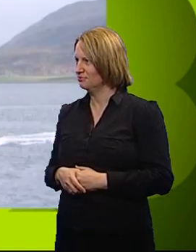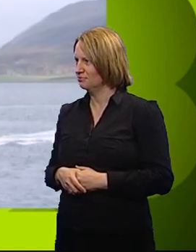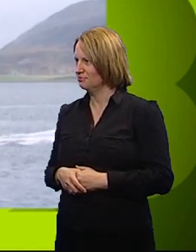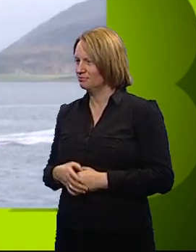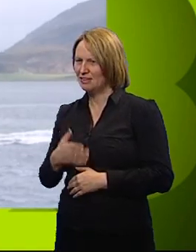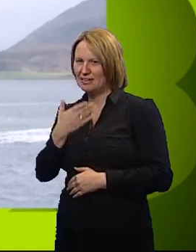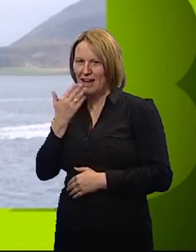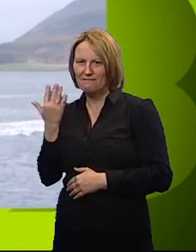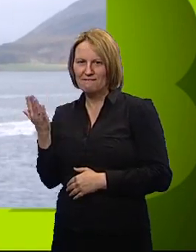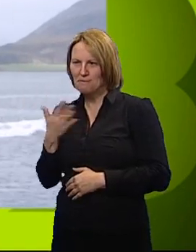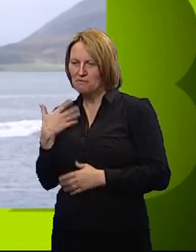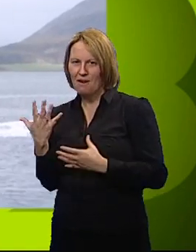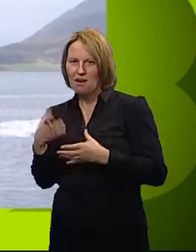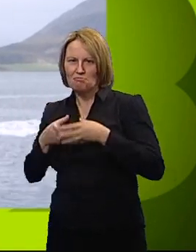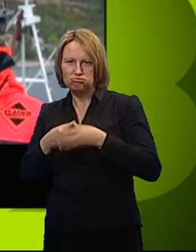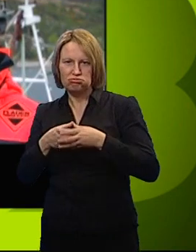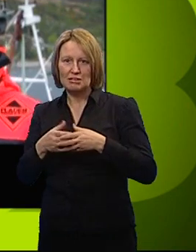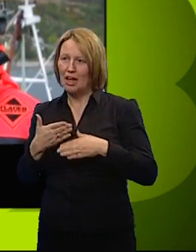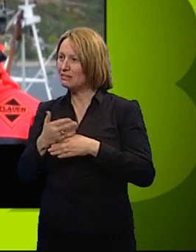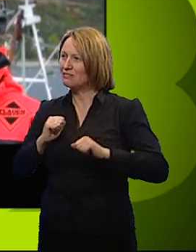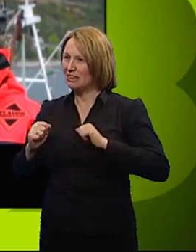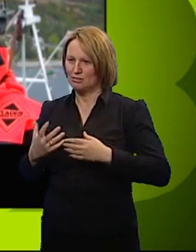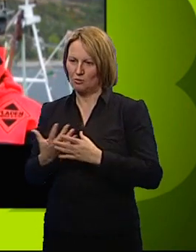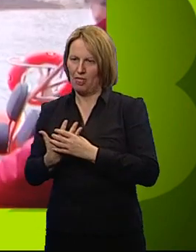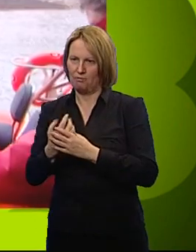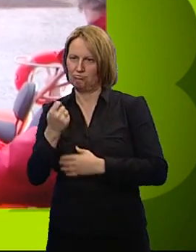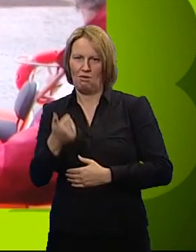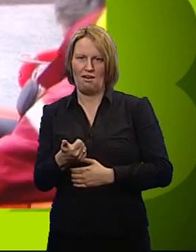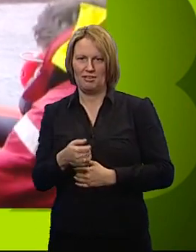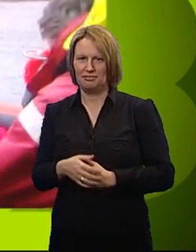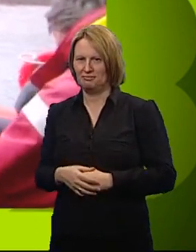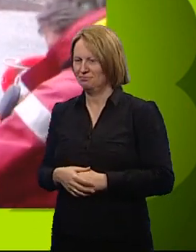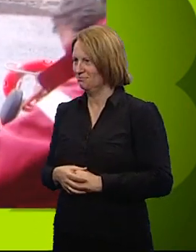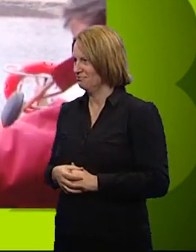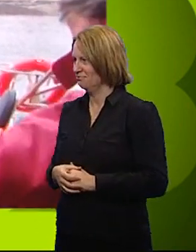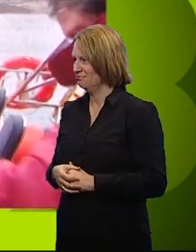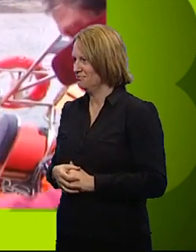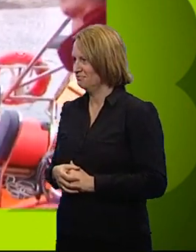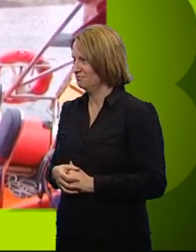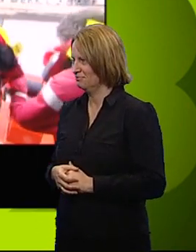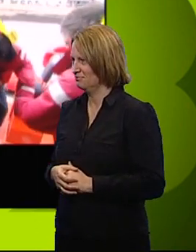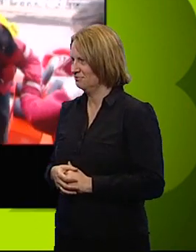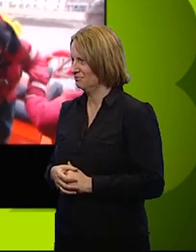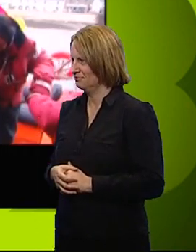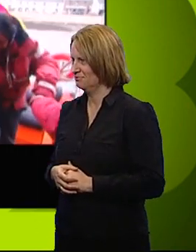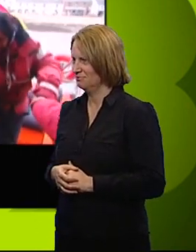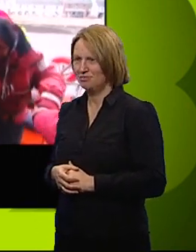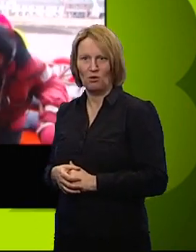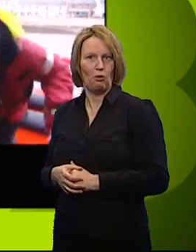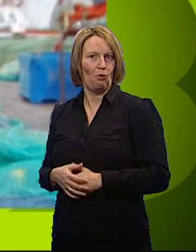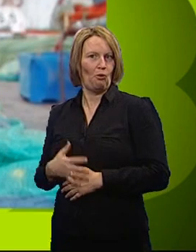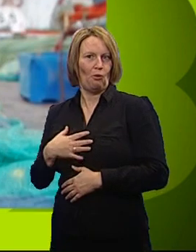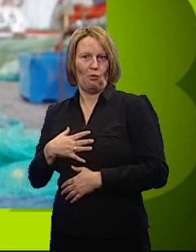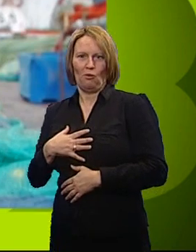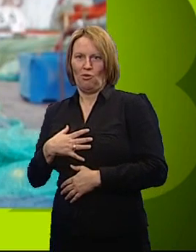It's nice that we're all together because we hardly do any activities together. Mum said it was wicked! For the first activity, this is a